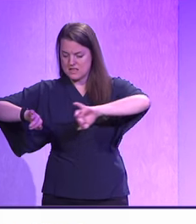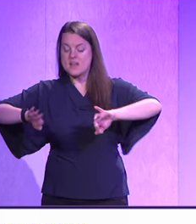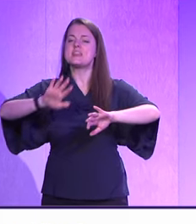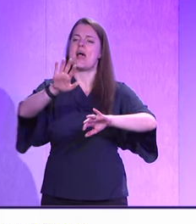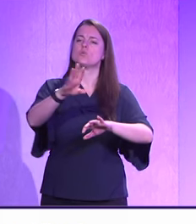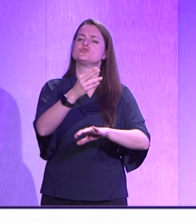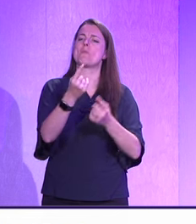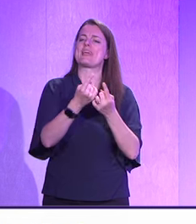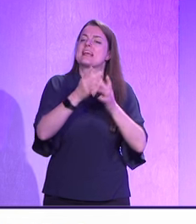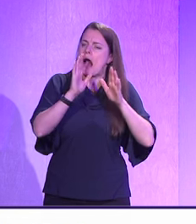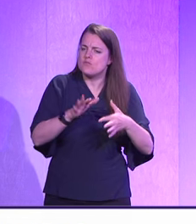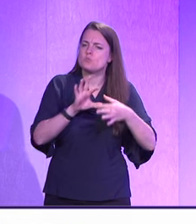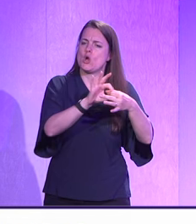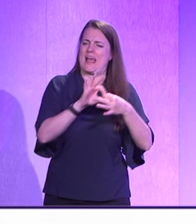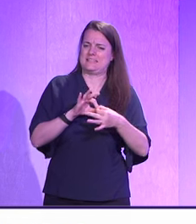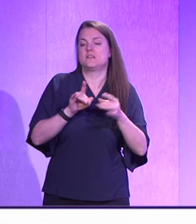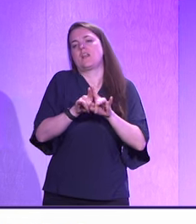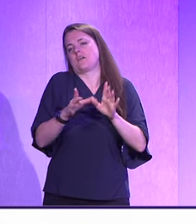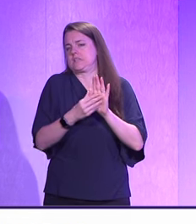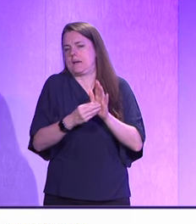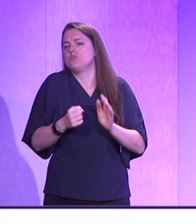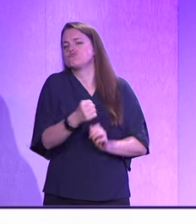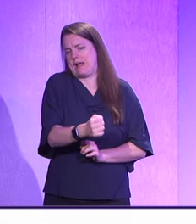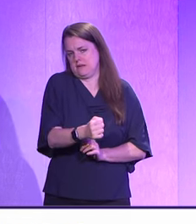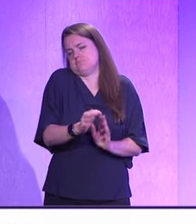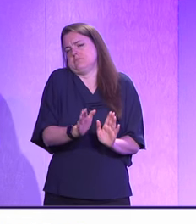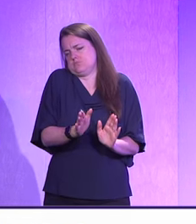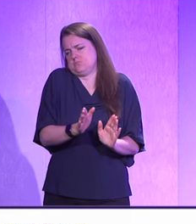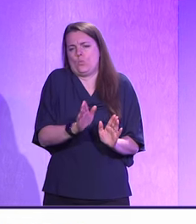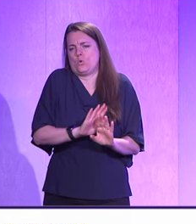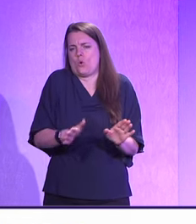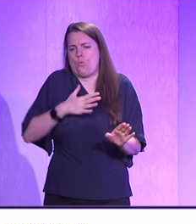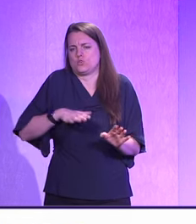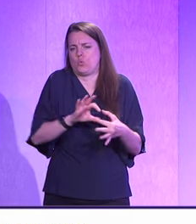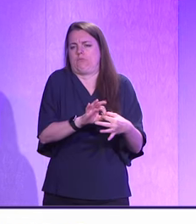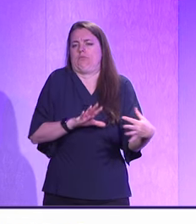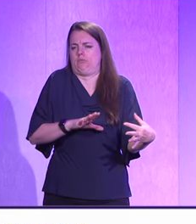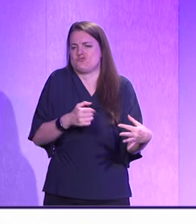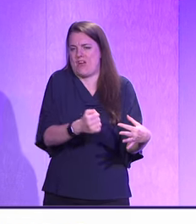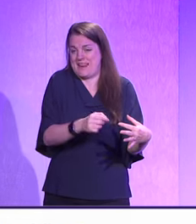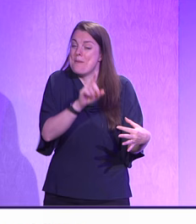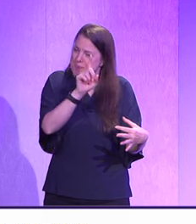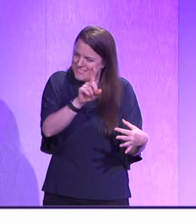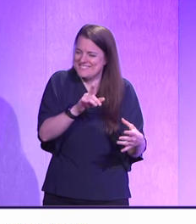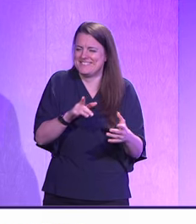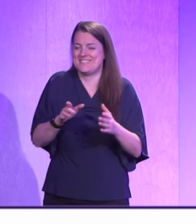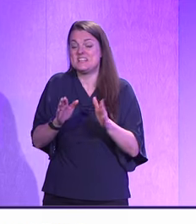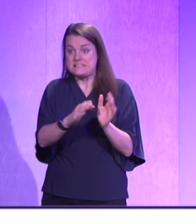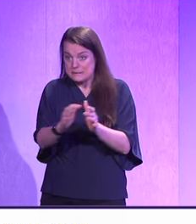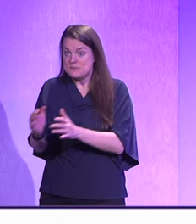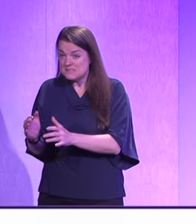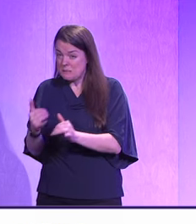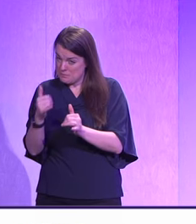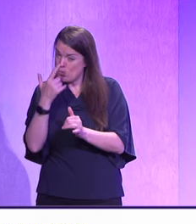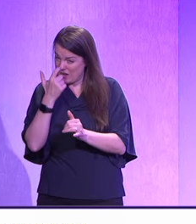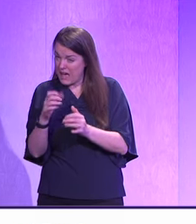for example, let's keep them together. But let's try and find ways to decouple things that can be decoupled. We're enabling shorter